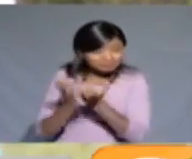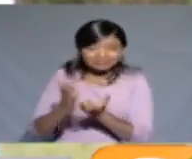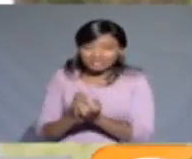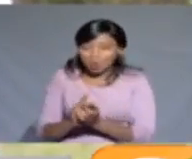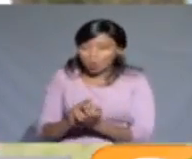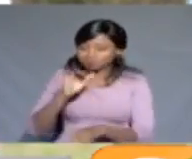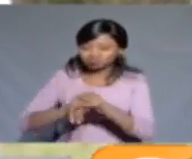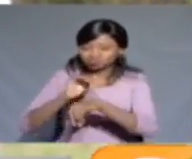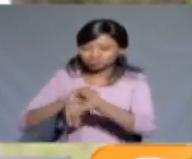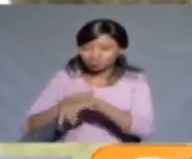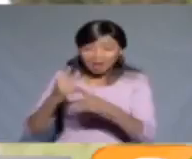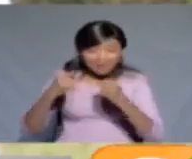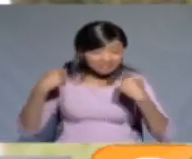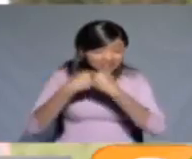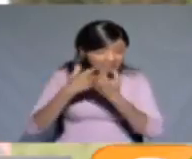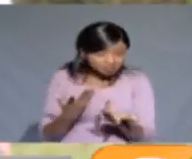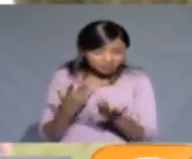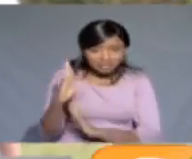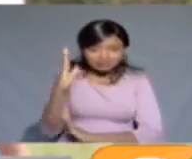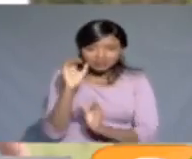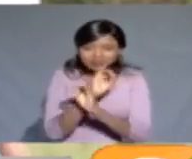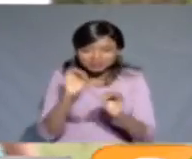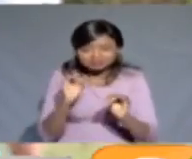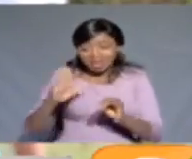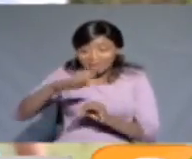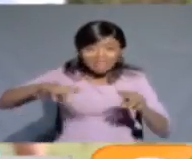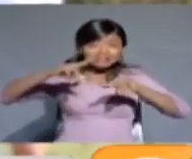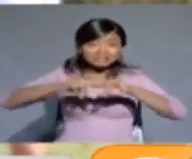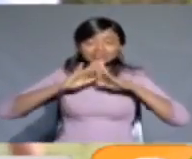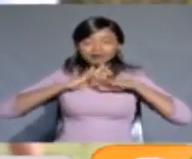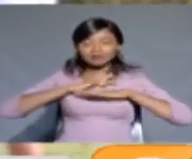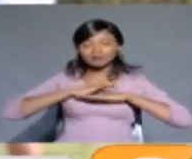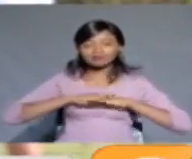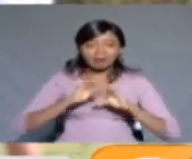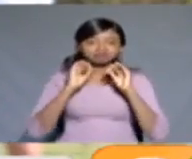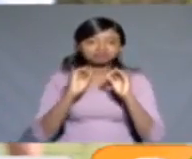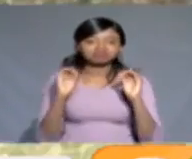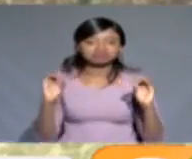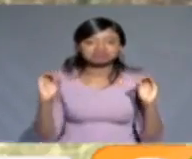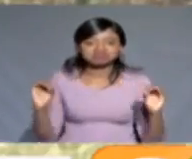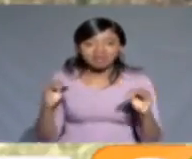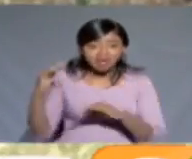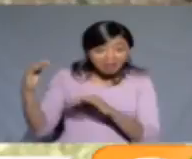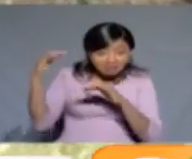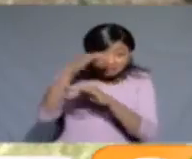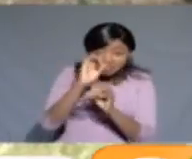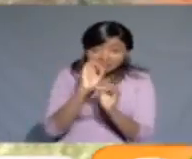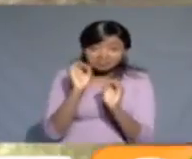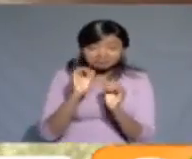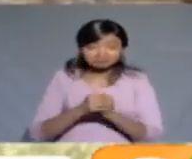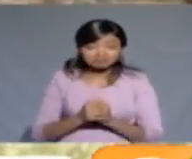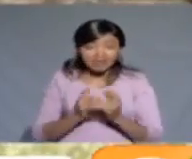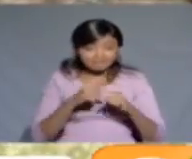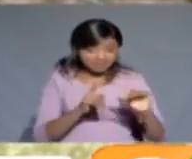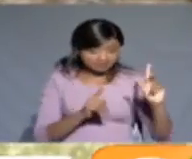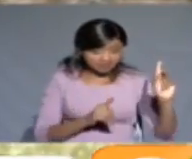ni ile security hakuna. Mali pa kukaa vizuri, hakuna shed. According to the Kenya Airports Authority,